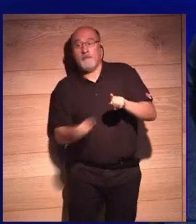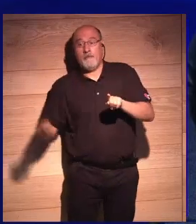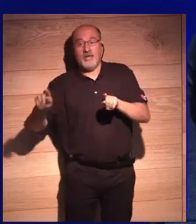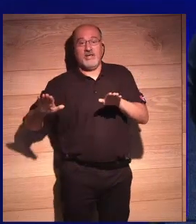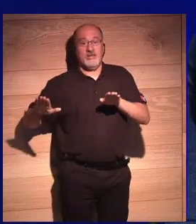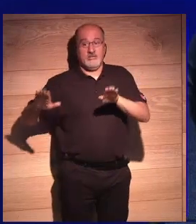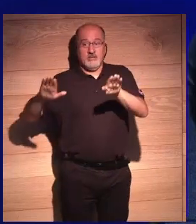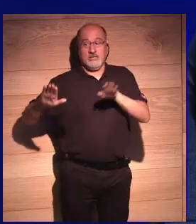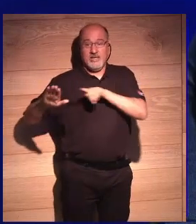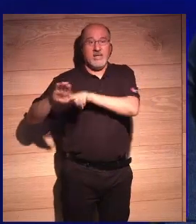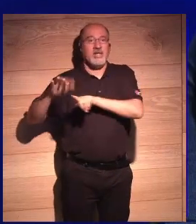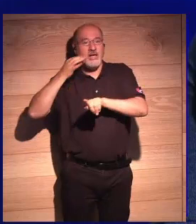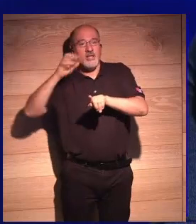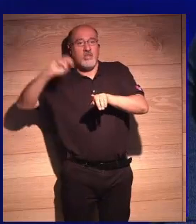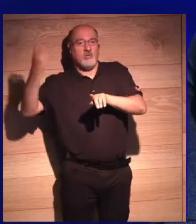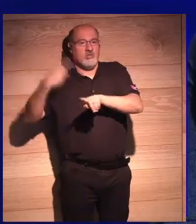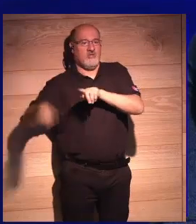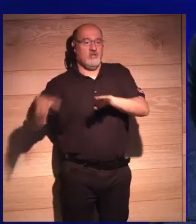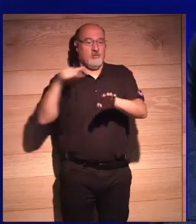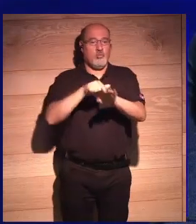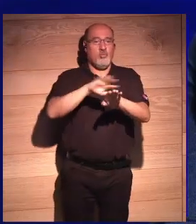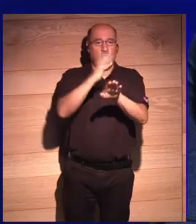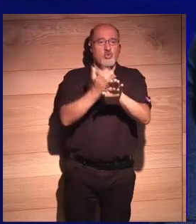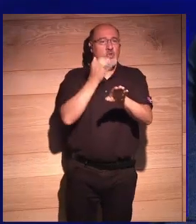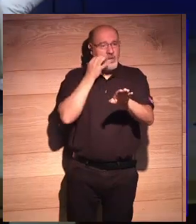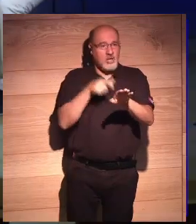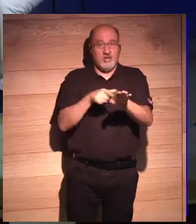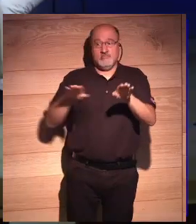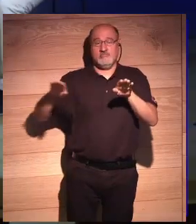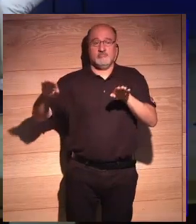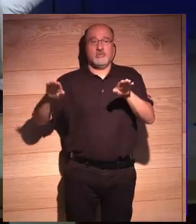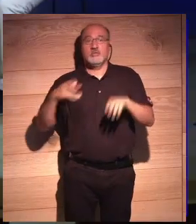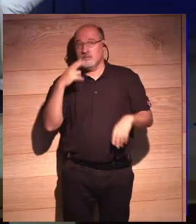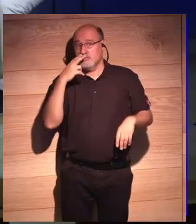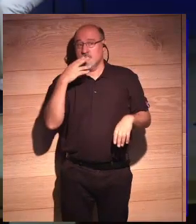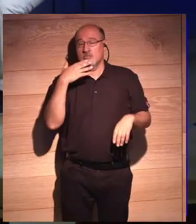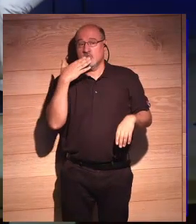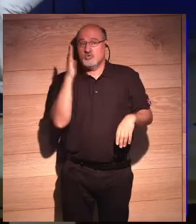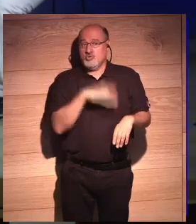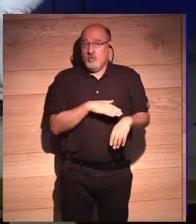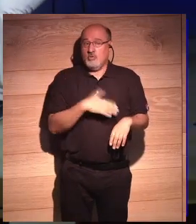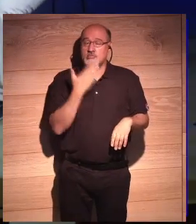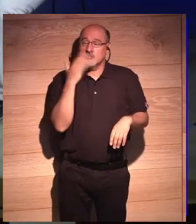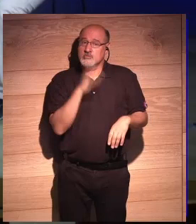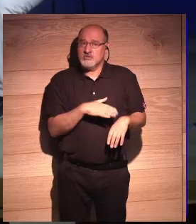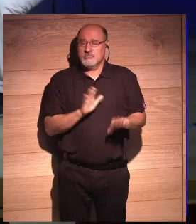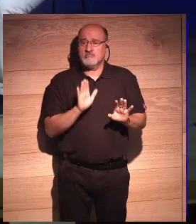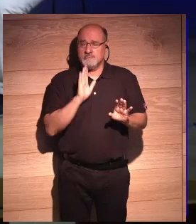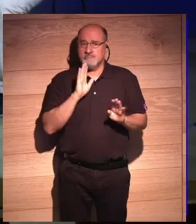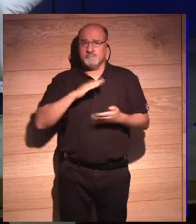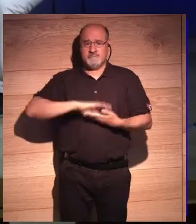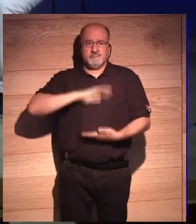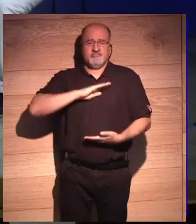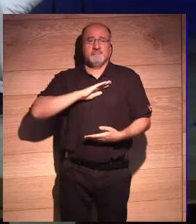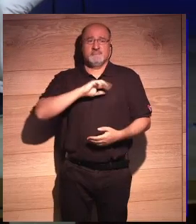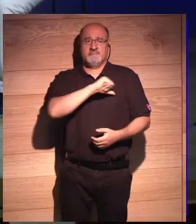reaching a parallel world where we can live a different reality that can be as we want. The cool thing of this means is that